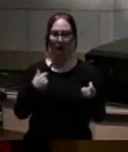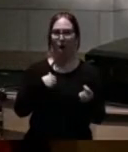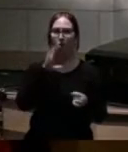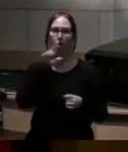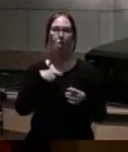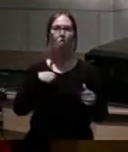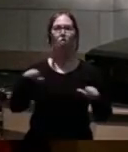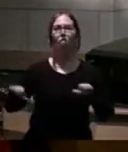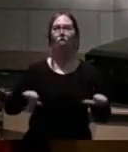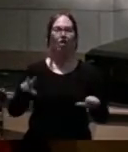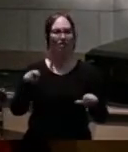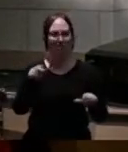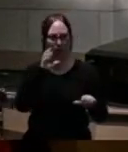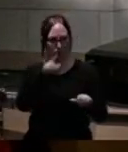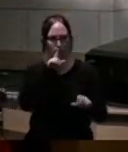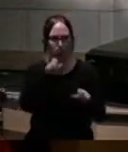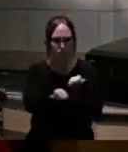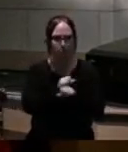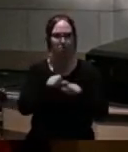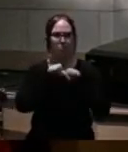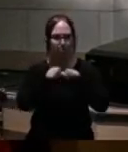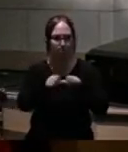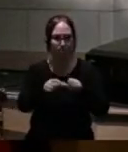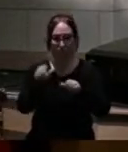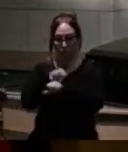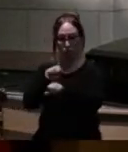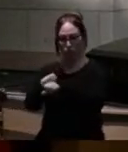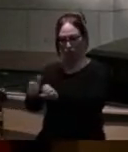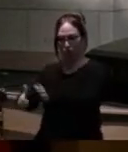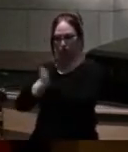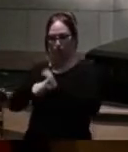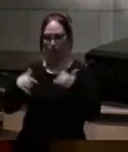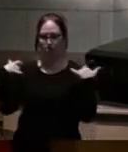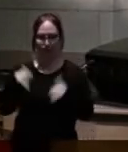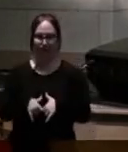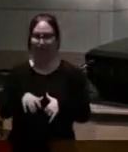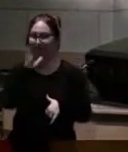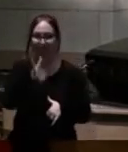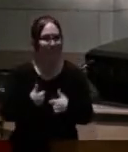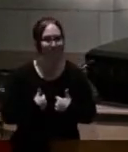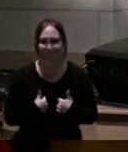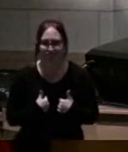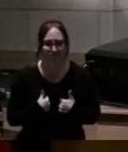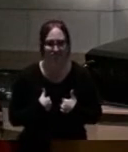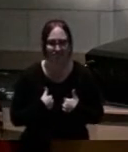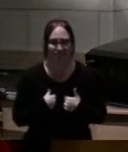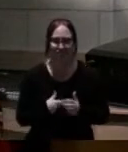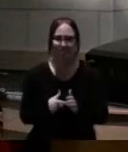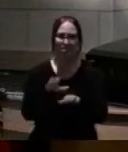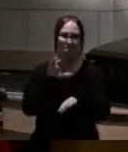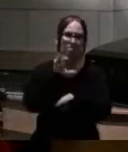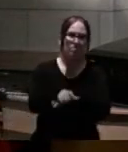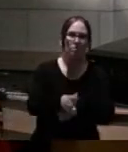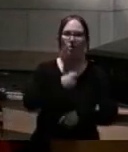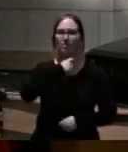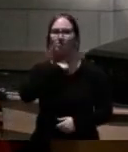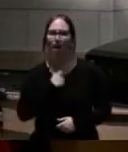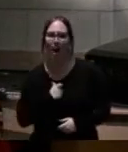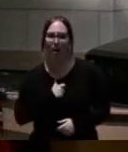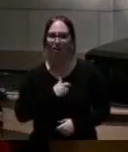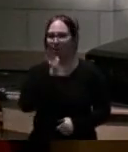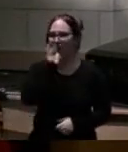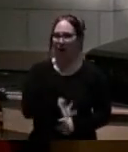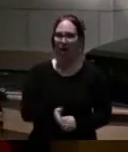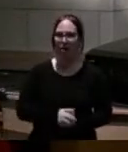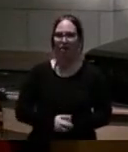walk. At work, they make me wear this jacket. I hate it. They make me wear this shirt and tie. I hate